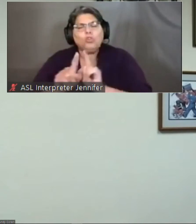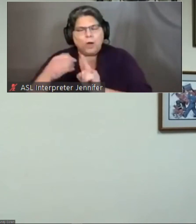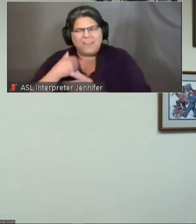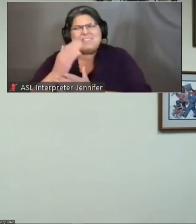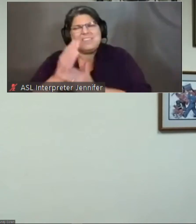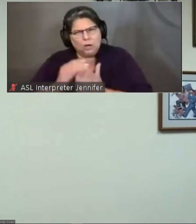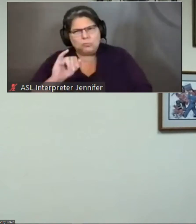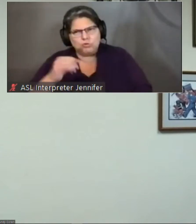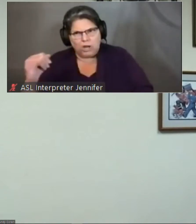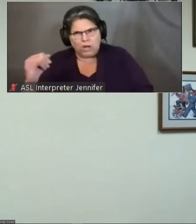office visits.